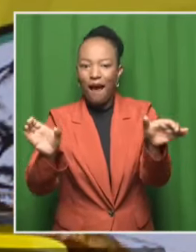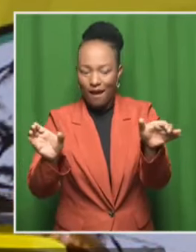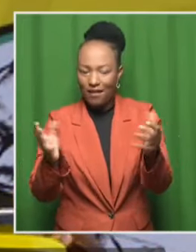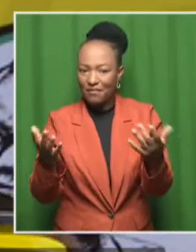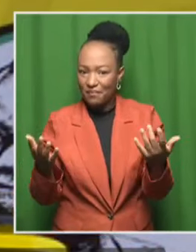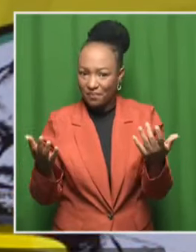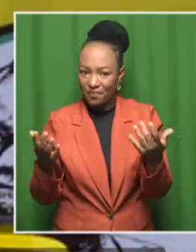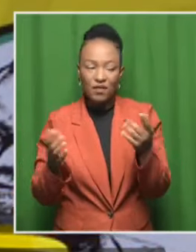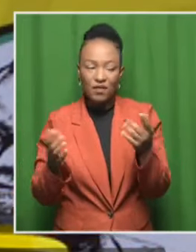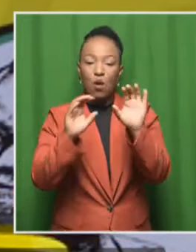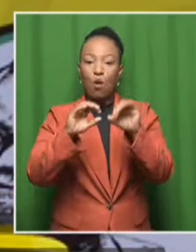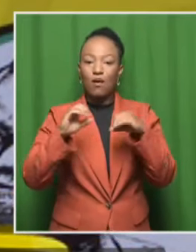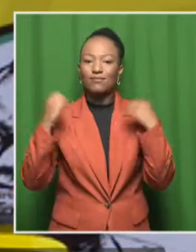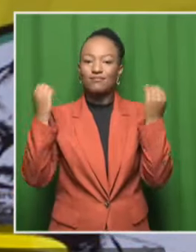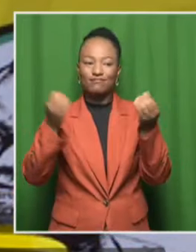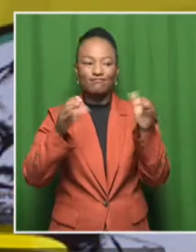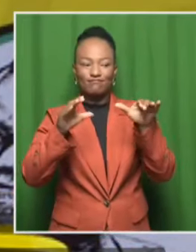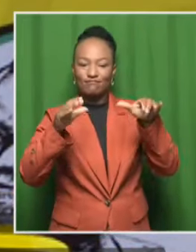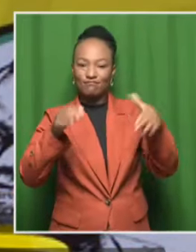organizations that are out there today